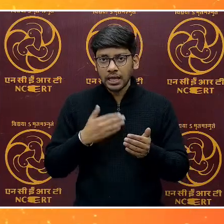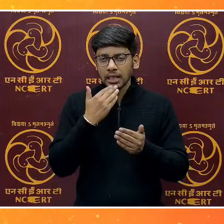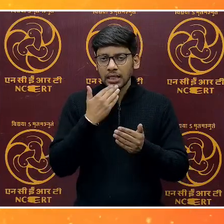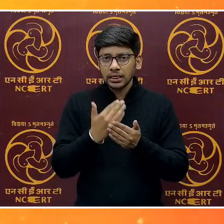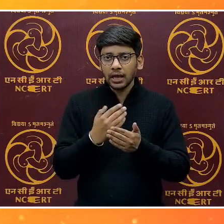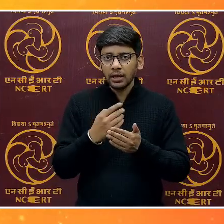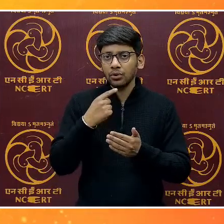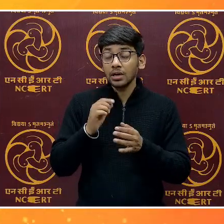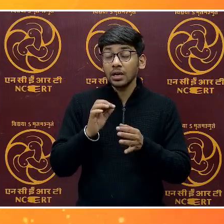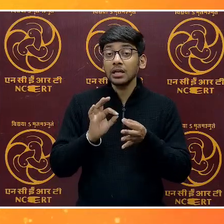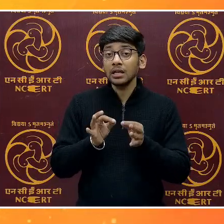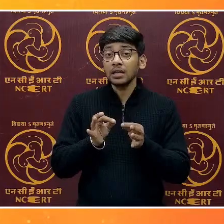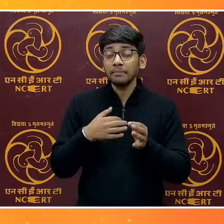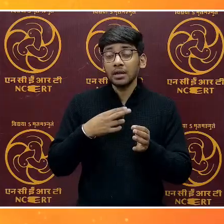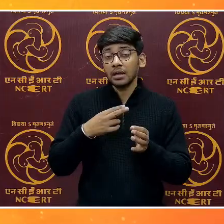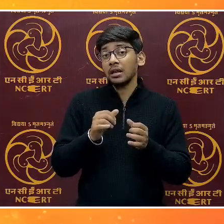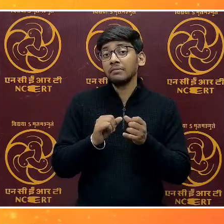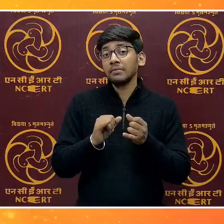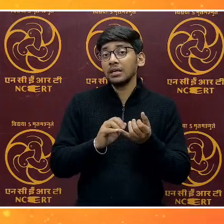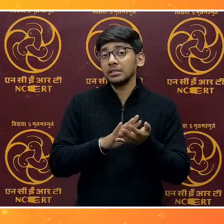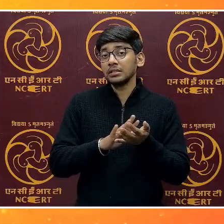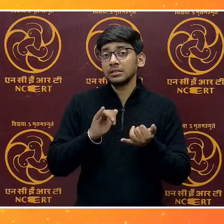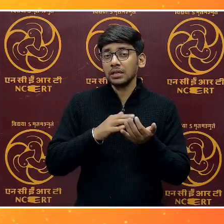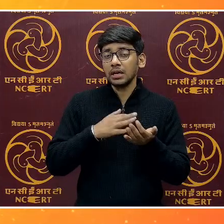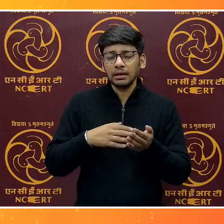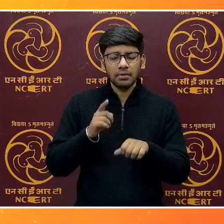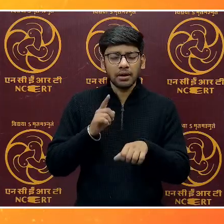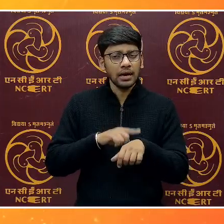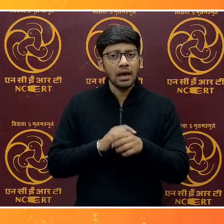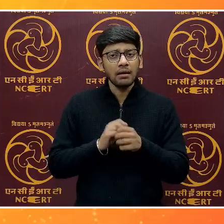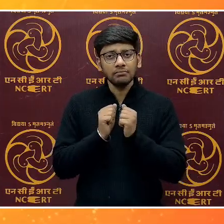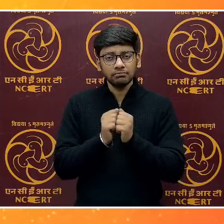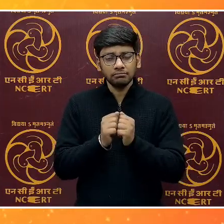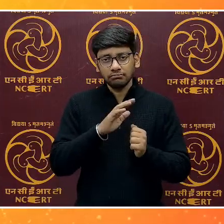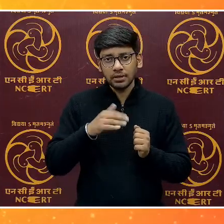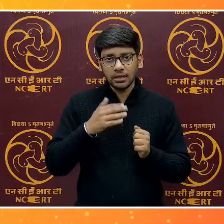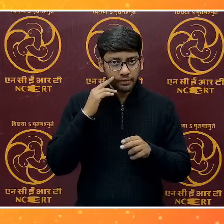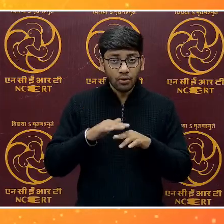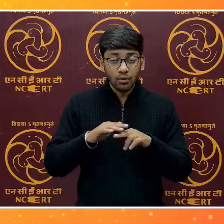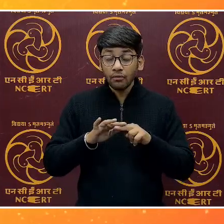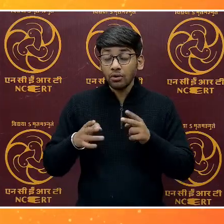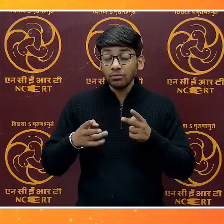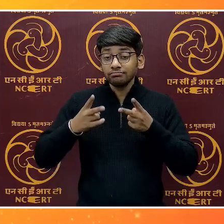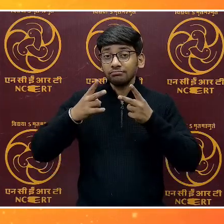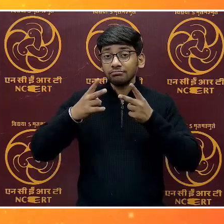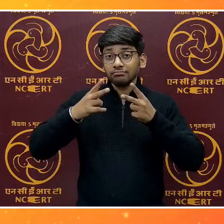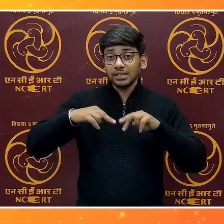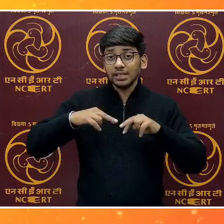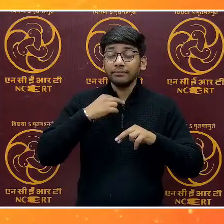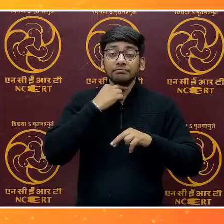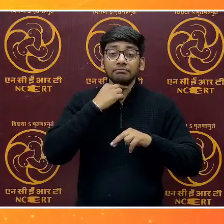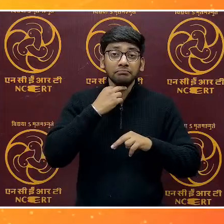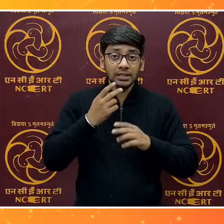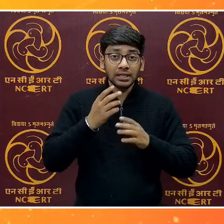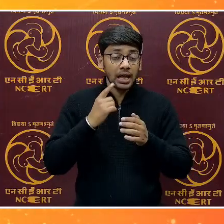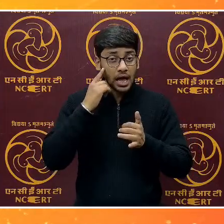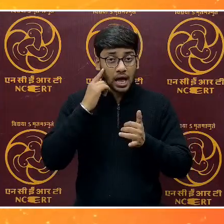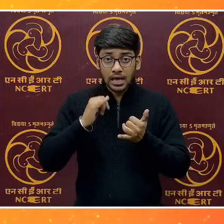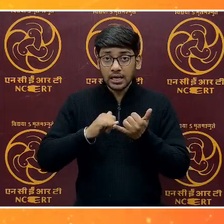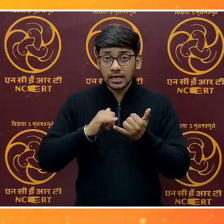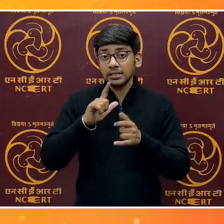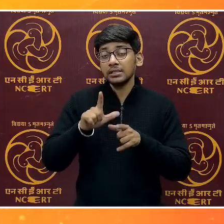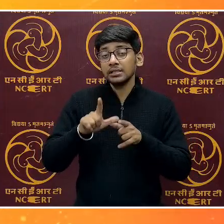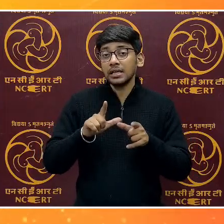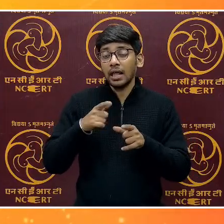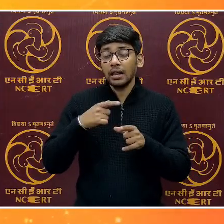our interpreter, Mr. Ashish, for his time and contribution to the session and for expressing this entire journey in Indian Sign Language. Thank you so